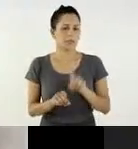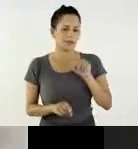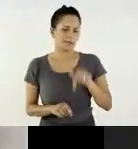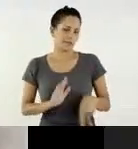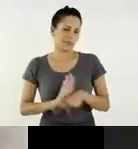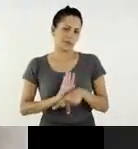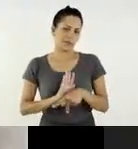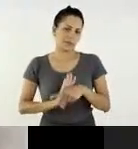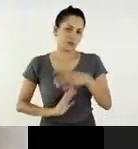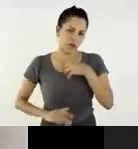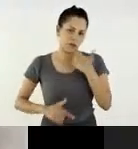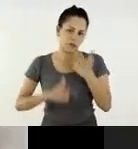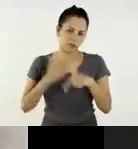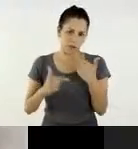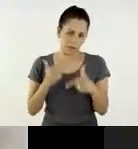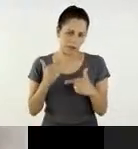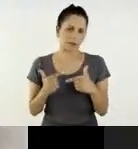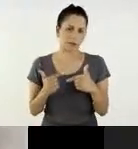here about